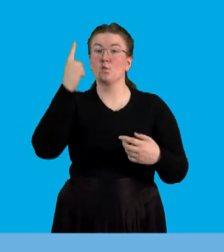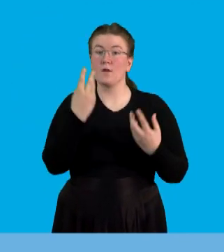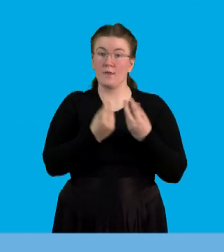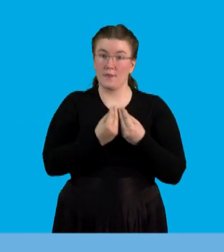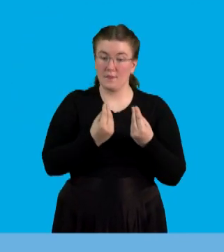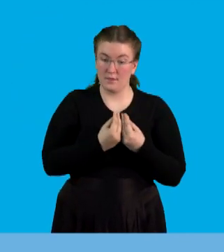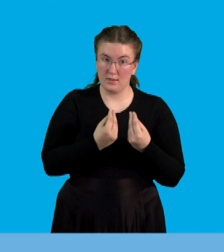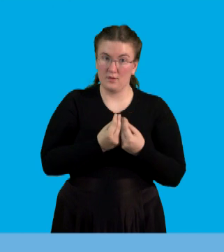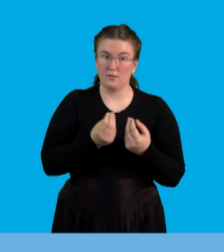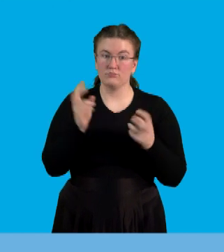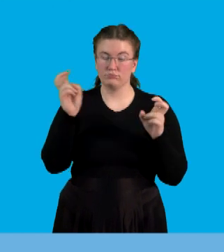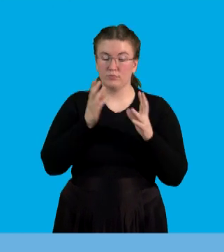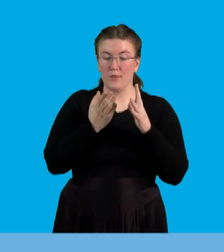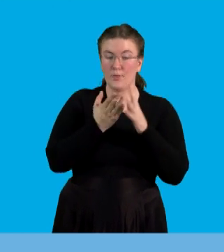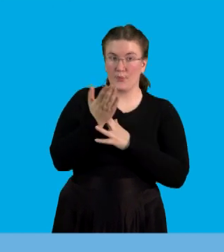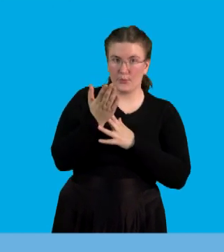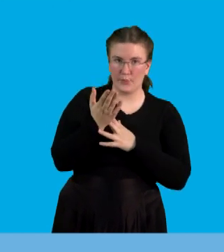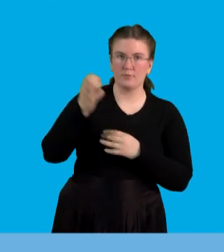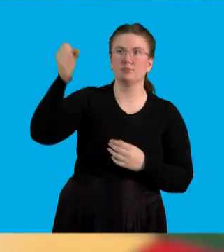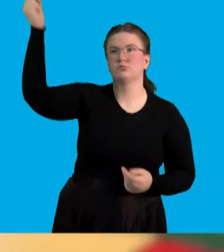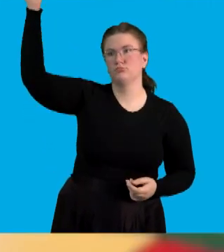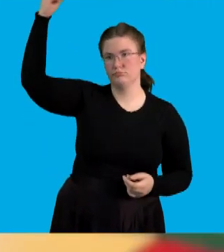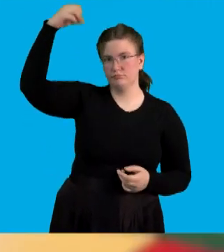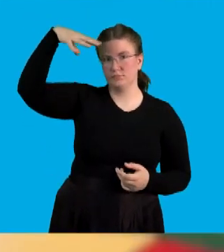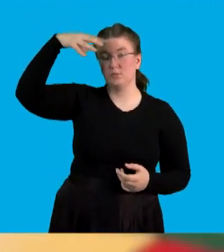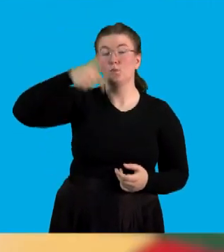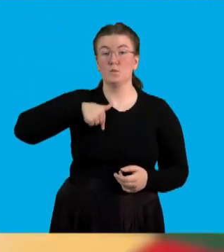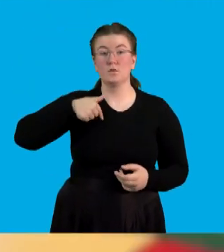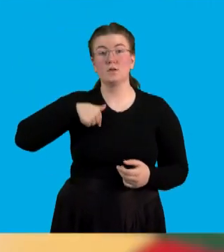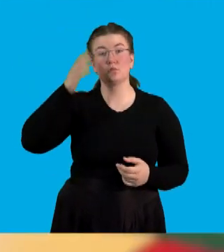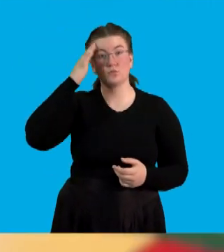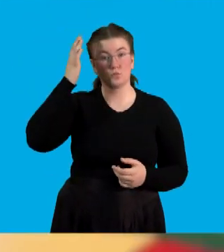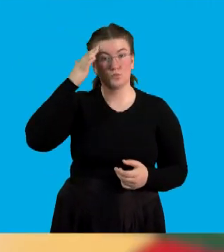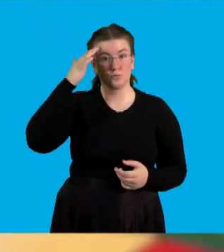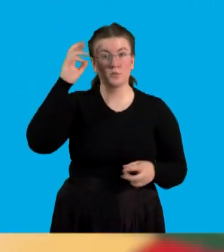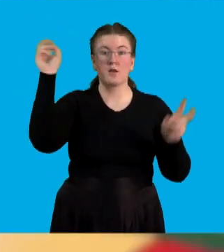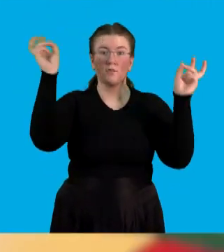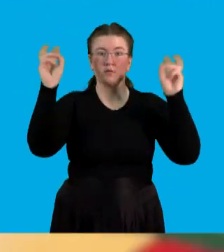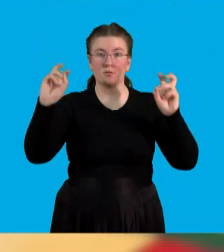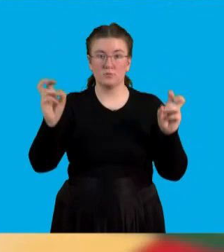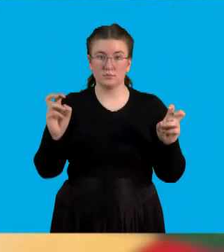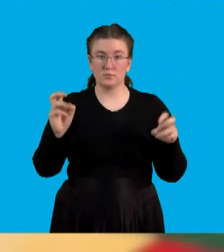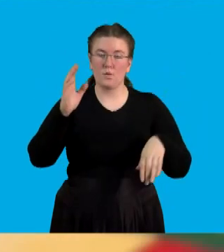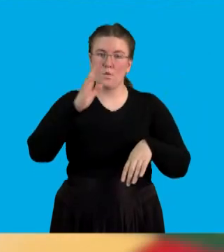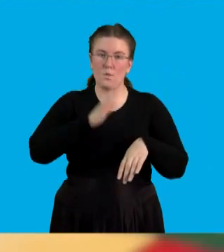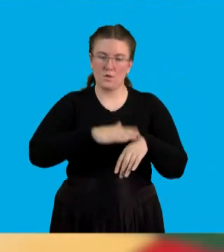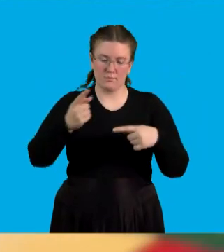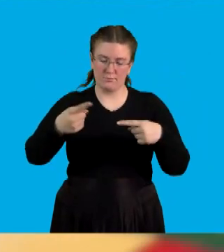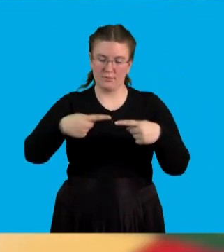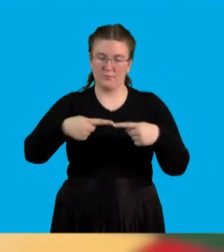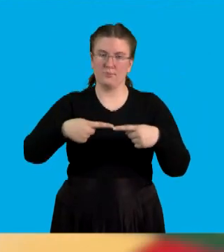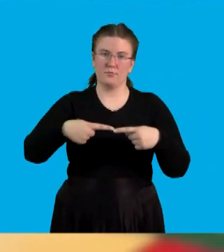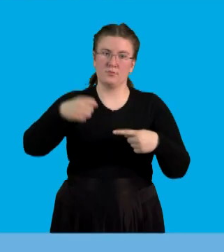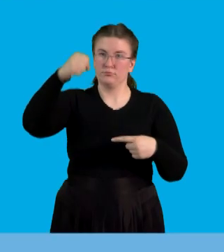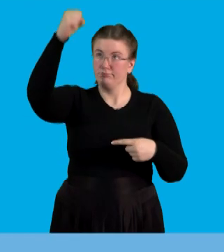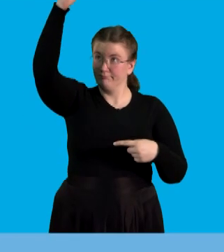your bulb. And that bulb, for us to be able to know that electric current has passed through this bulb, the bulb is going to light up. So if it lights up,